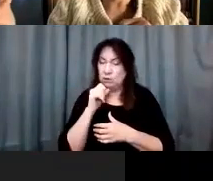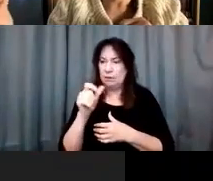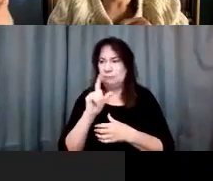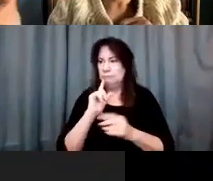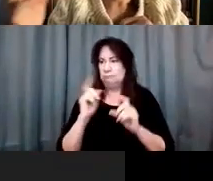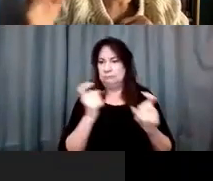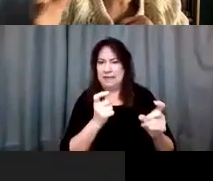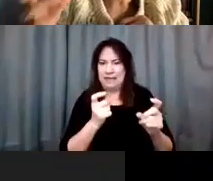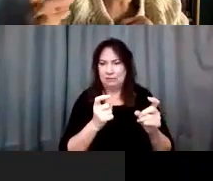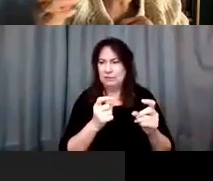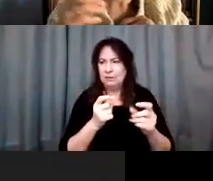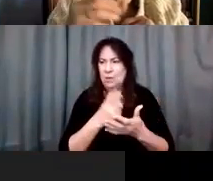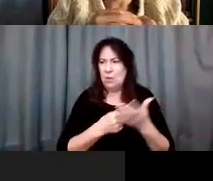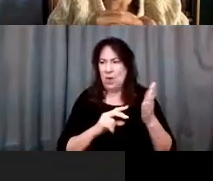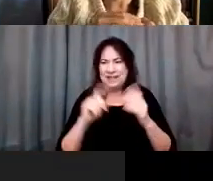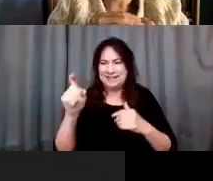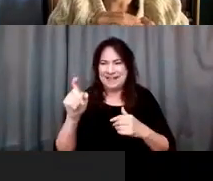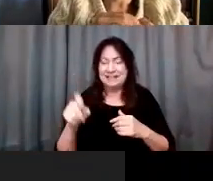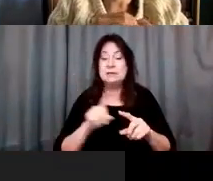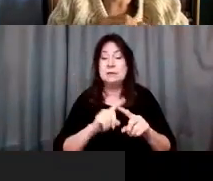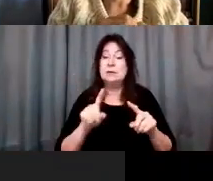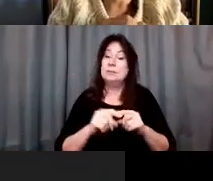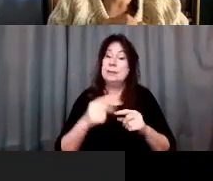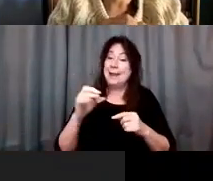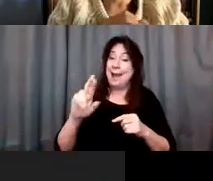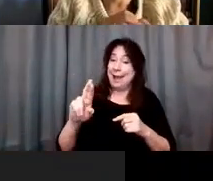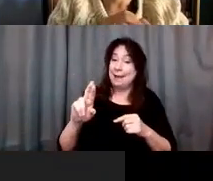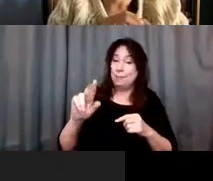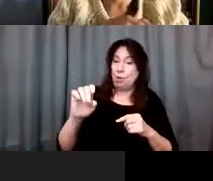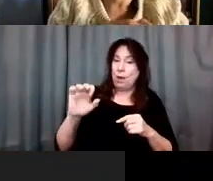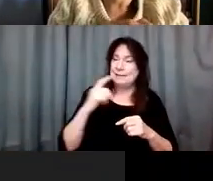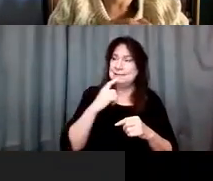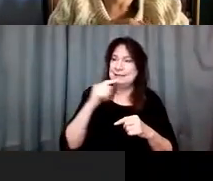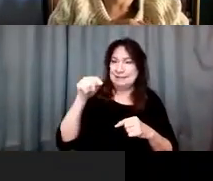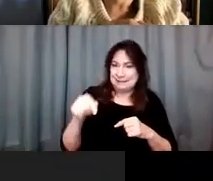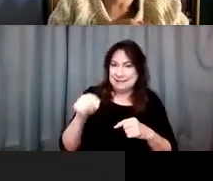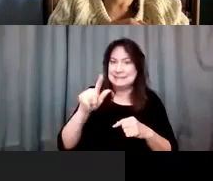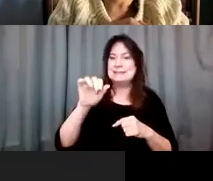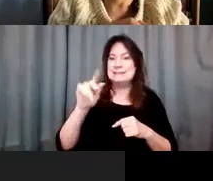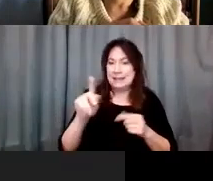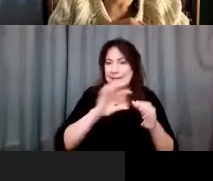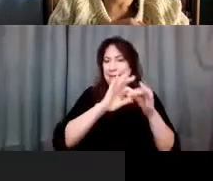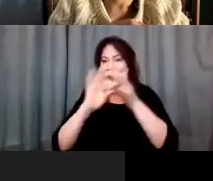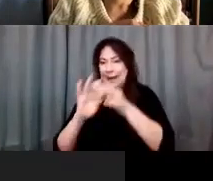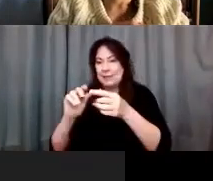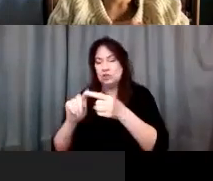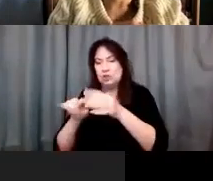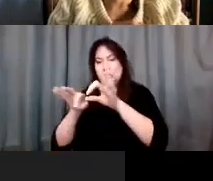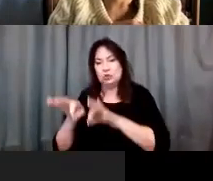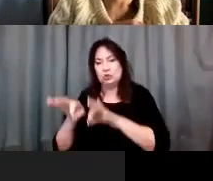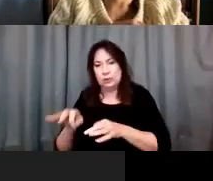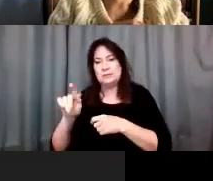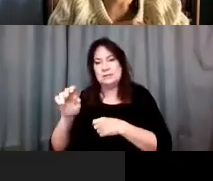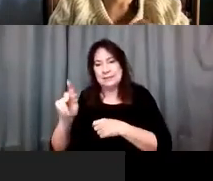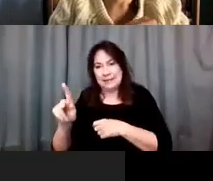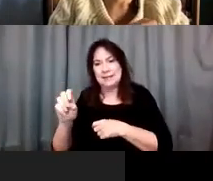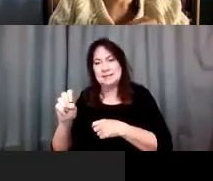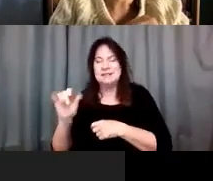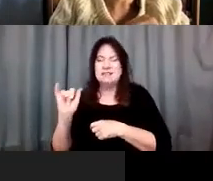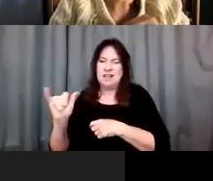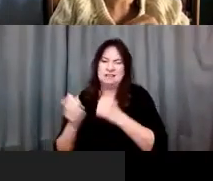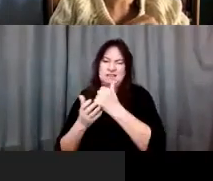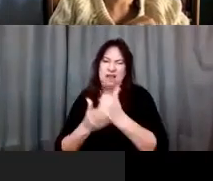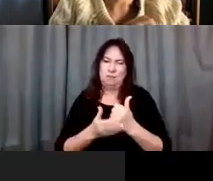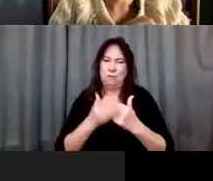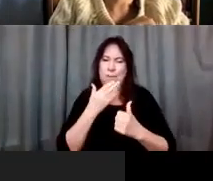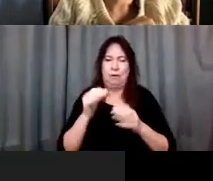somebody needs, whereas a hyperlink that the text says this link connects to info about descriptive links, that's much more helpful.